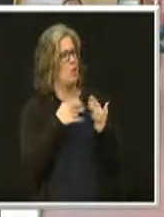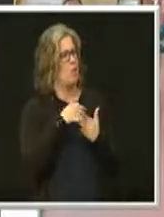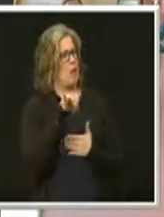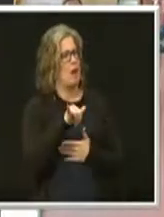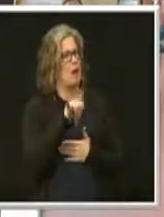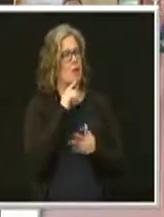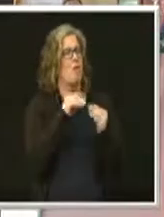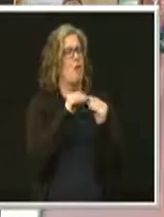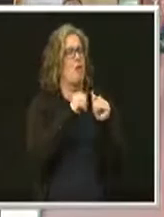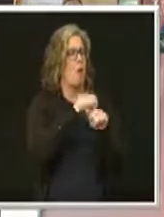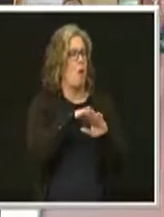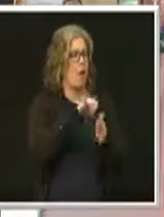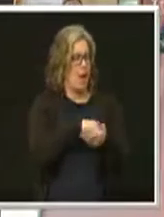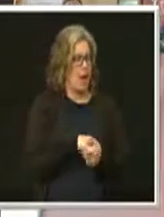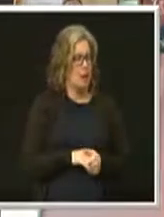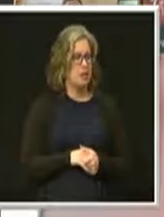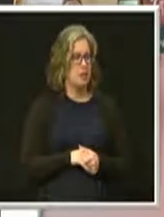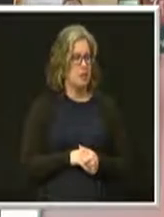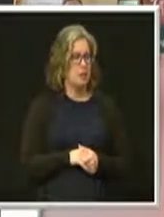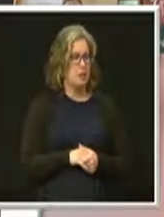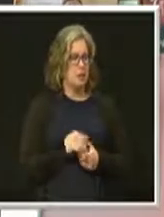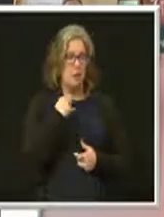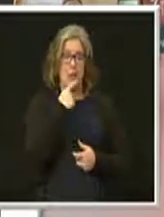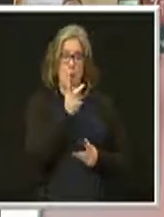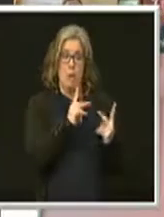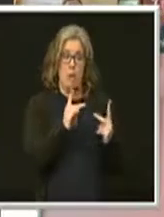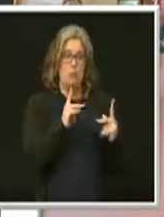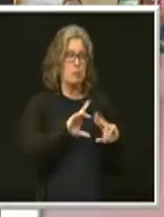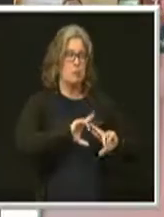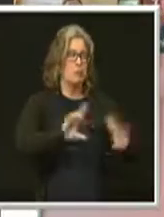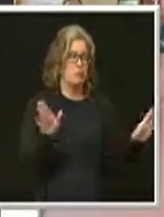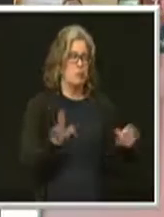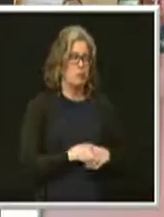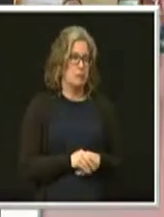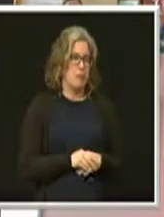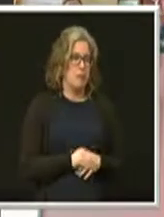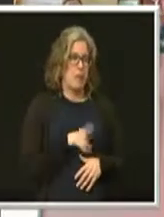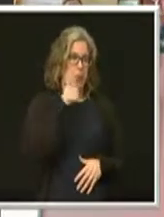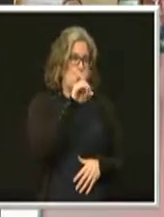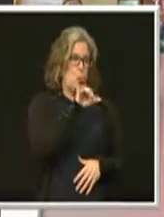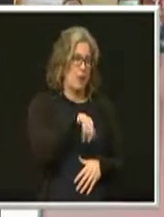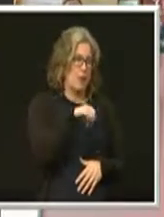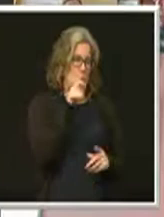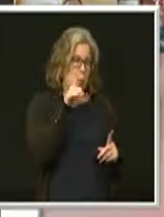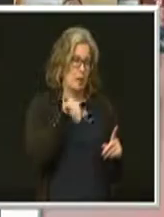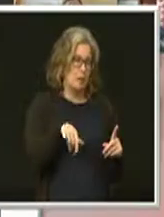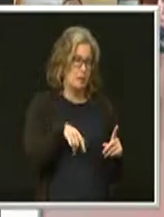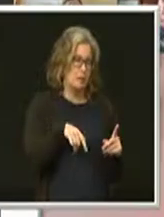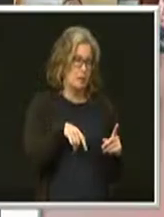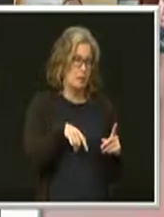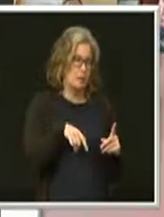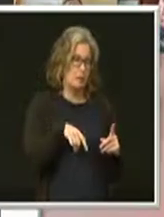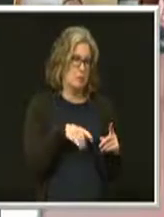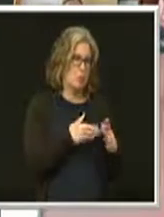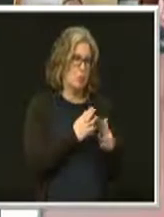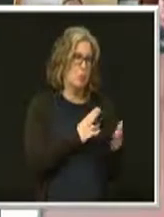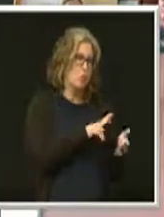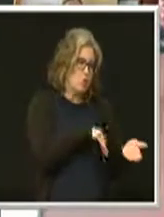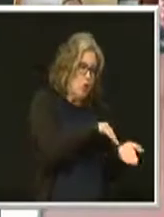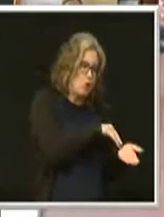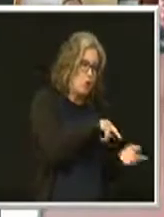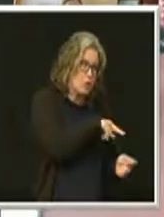to follow on that, but we're telling folks that, don't do that. I wouldn't do that. You've got to go through your normal